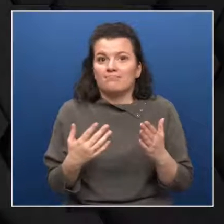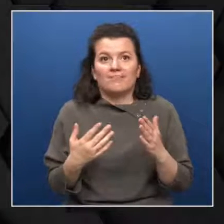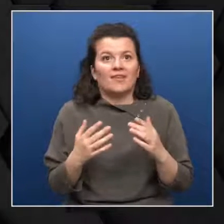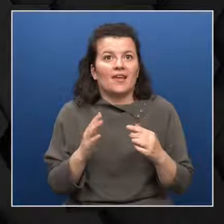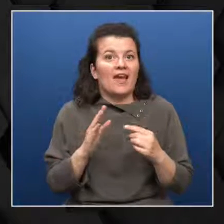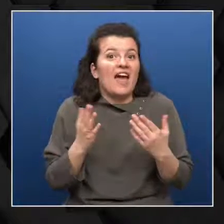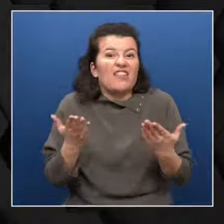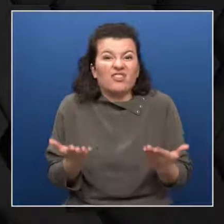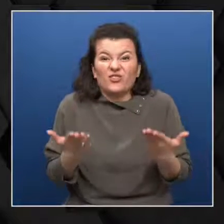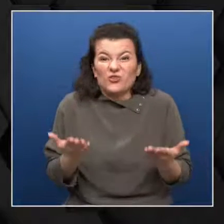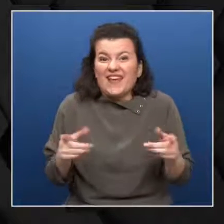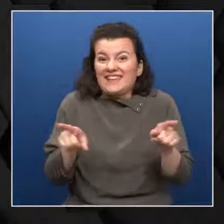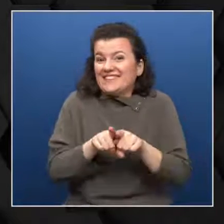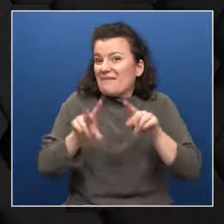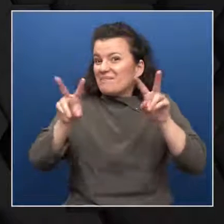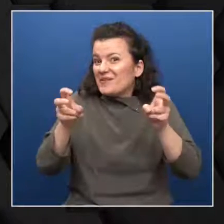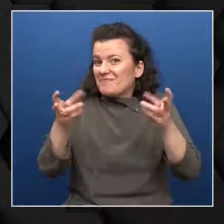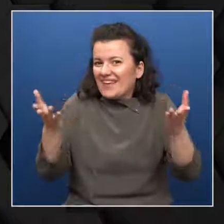going to see all today.